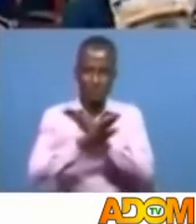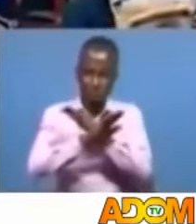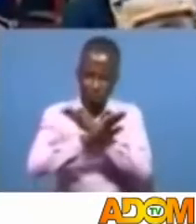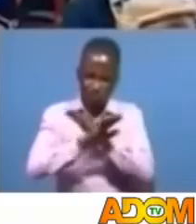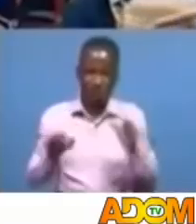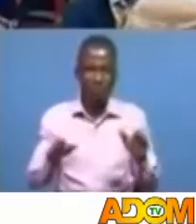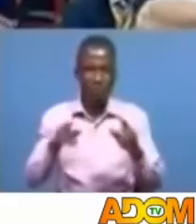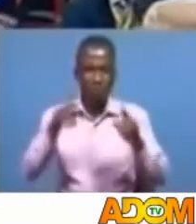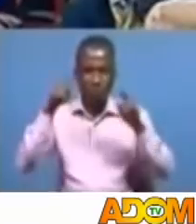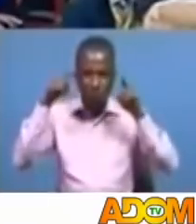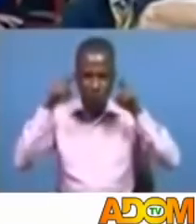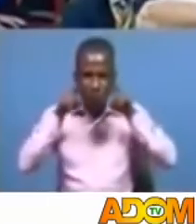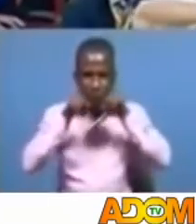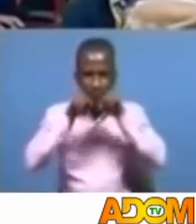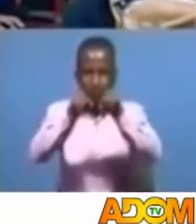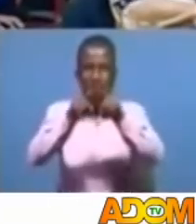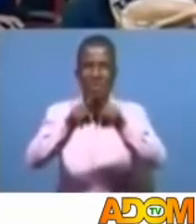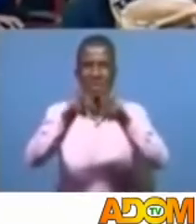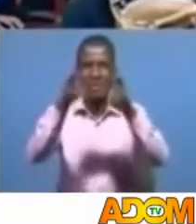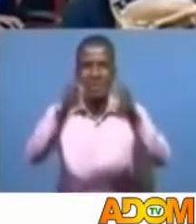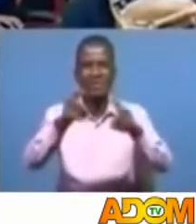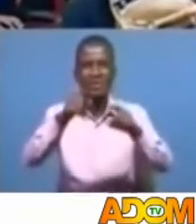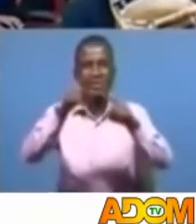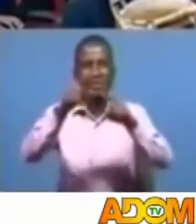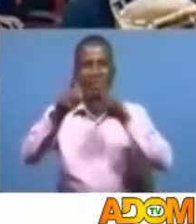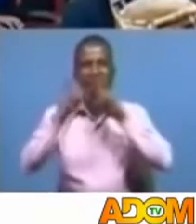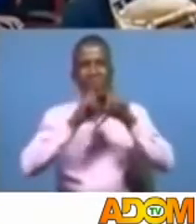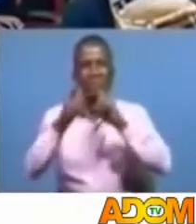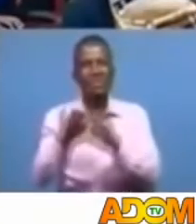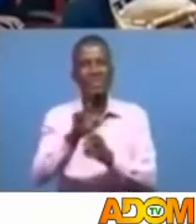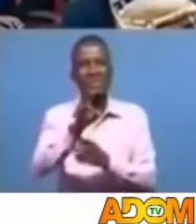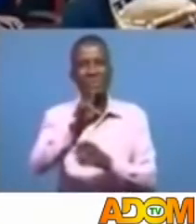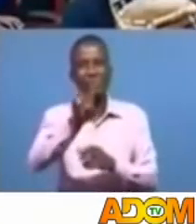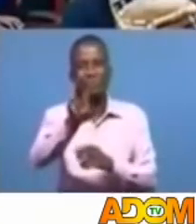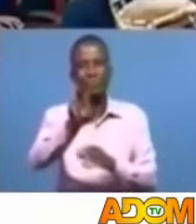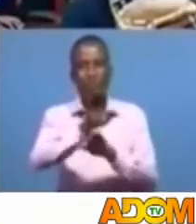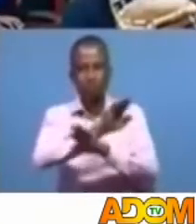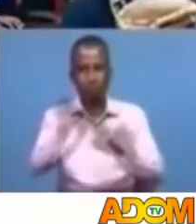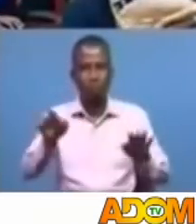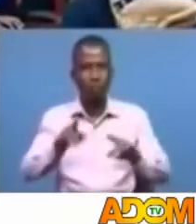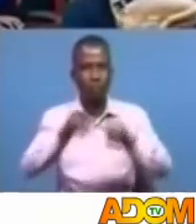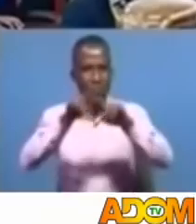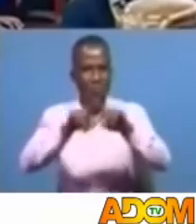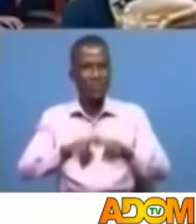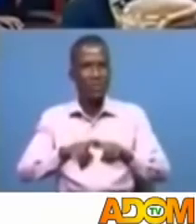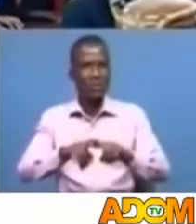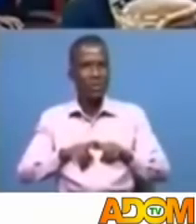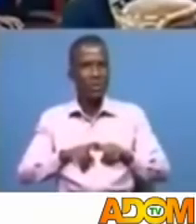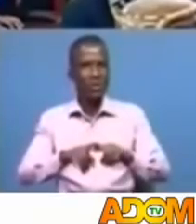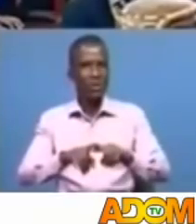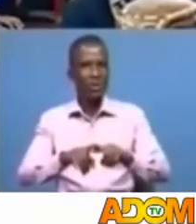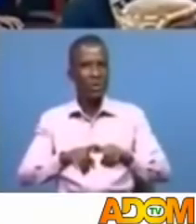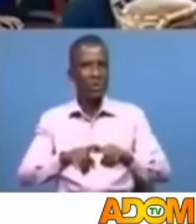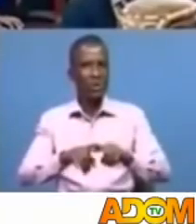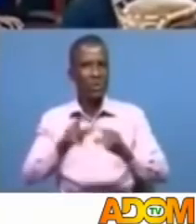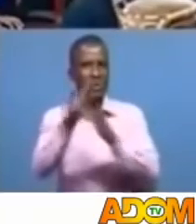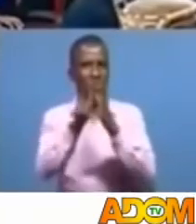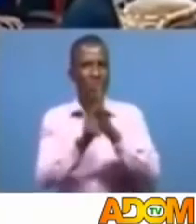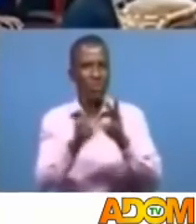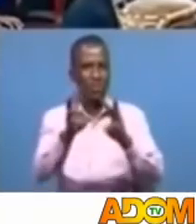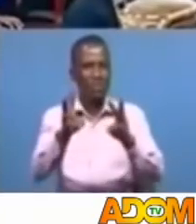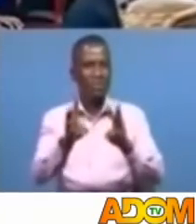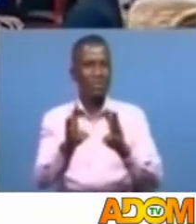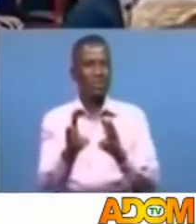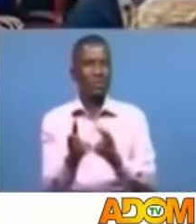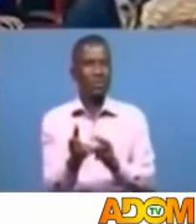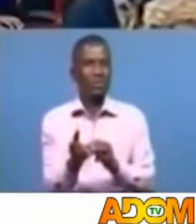that Section 72 was not even referred to by your lordships and that your lordships' ruling is per incurium